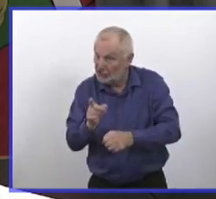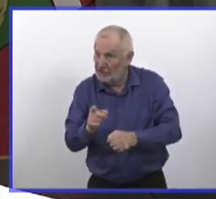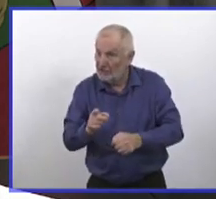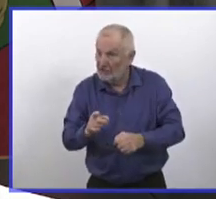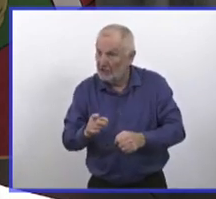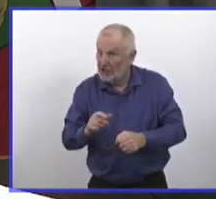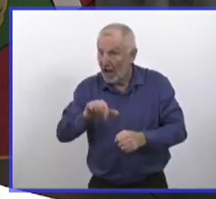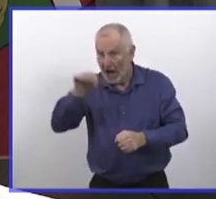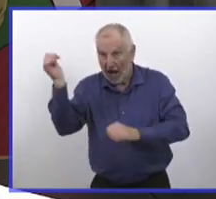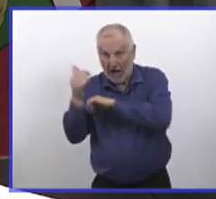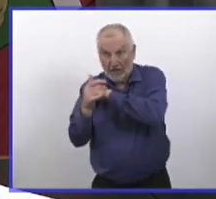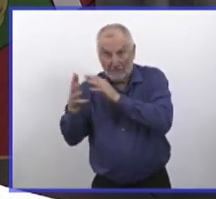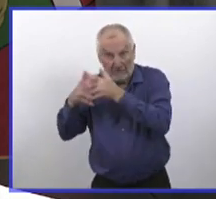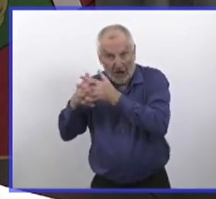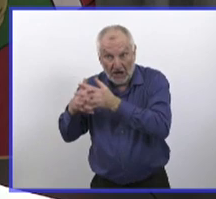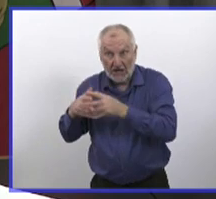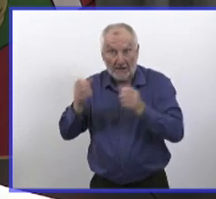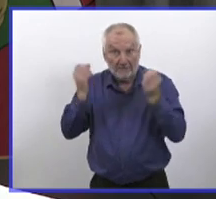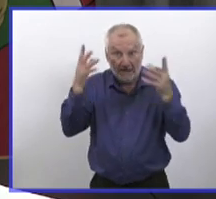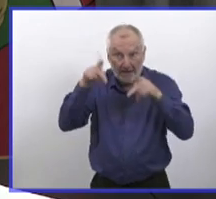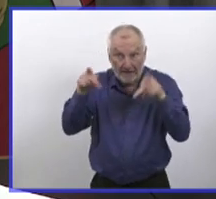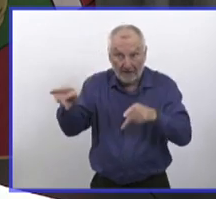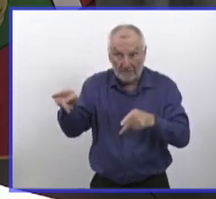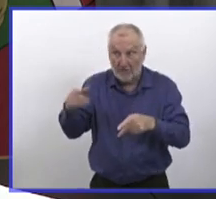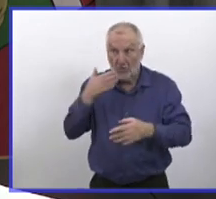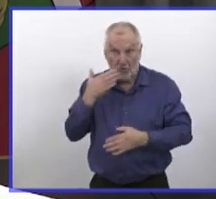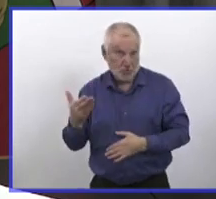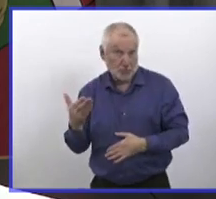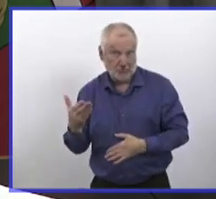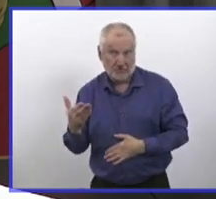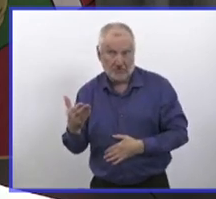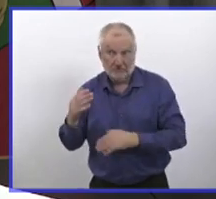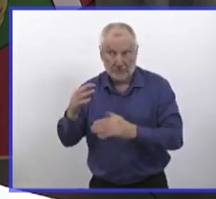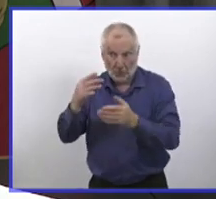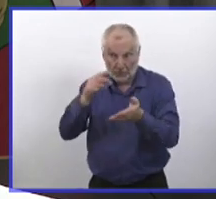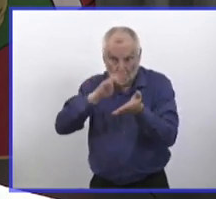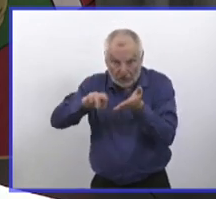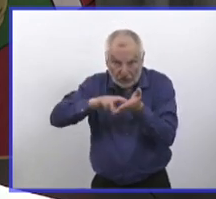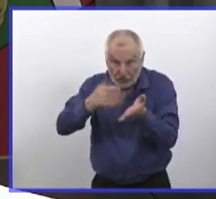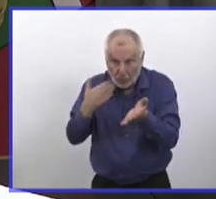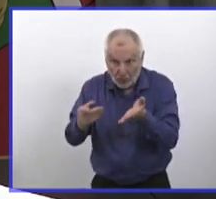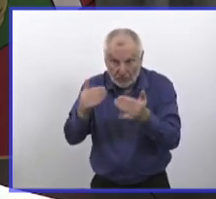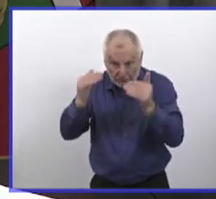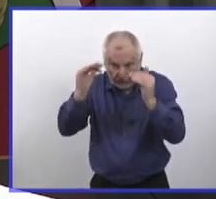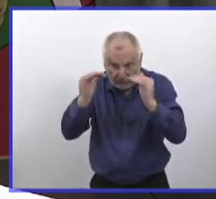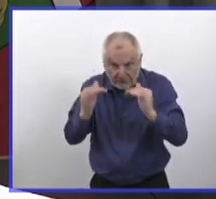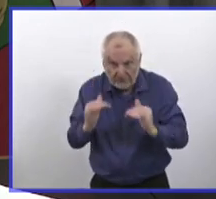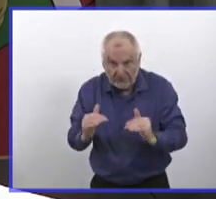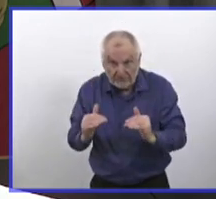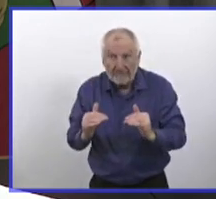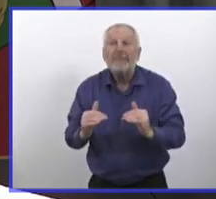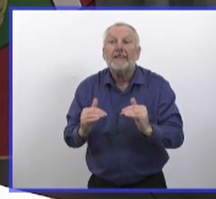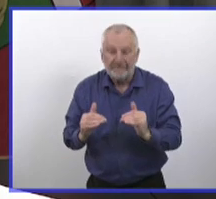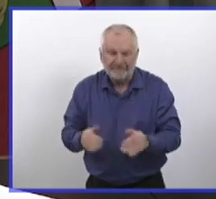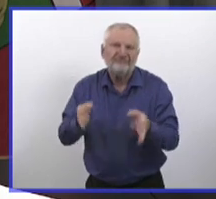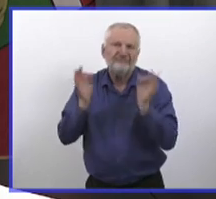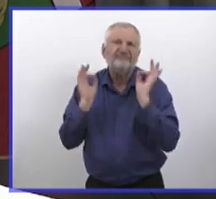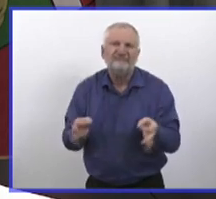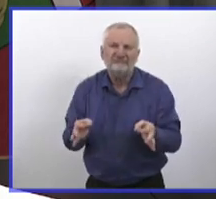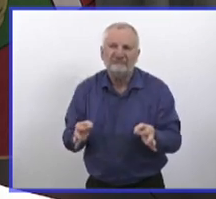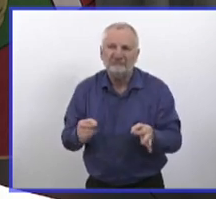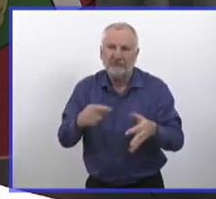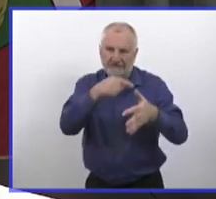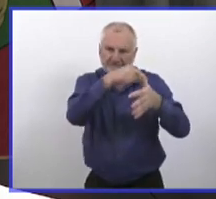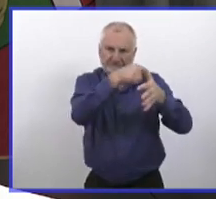other locations. We then took that to our medical advisory table, which, as I mentioned, has a large number of